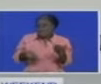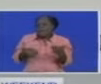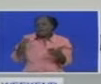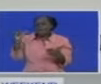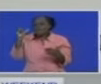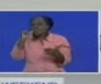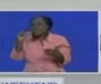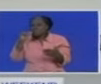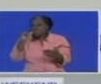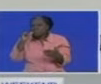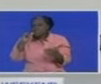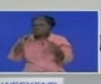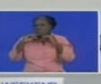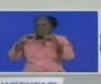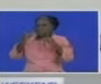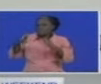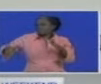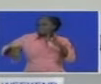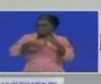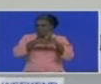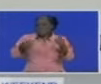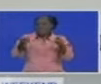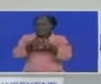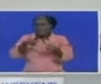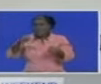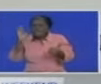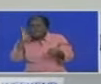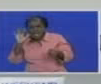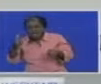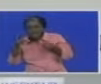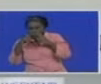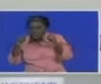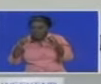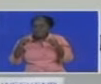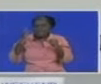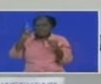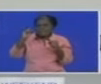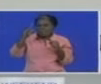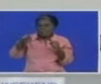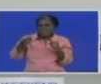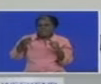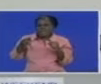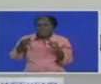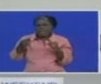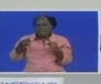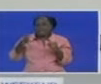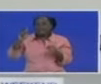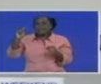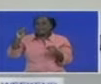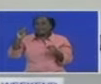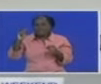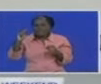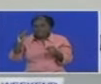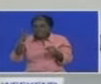Army troops who are training in Laikipia can go. We've also had another statement made by a member of parliament in Jubilee that, oh, by the way, KDF was going